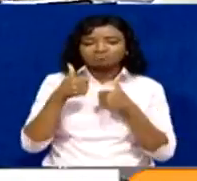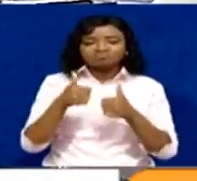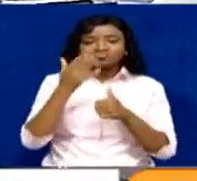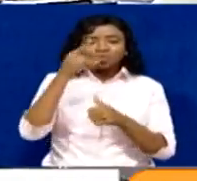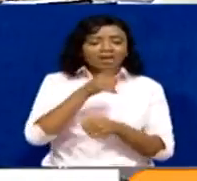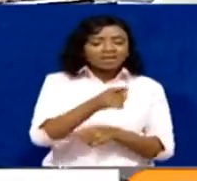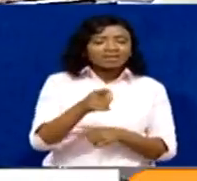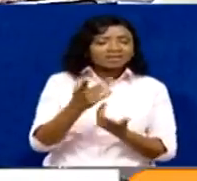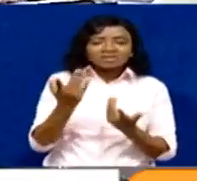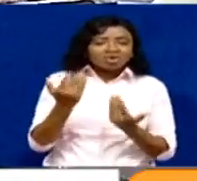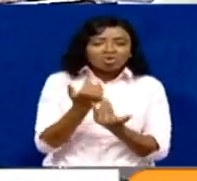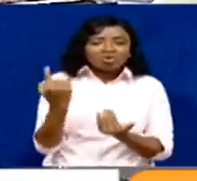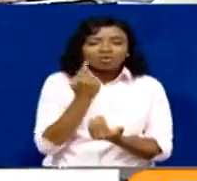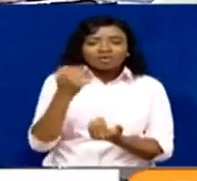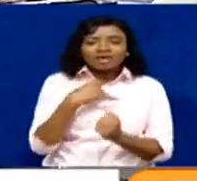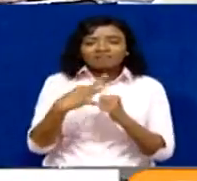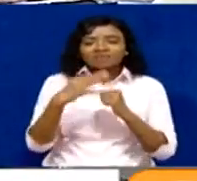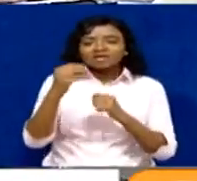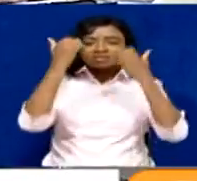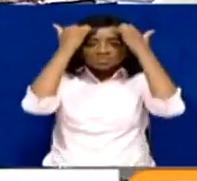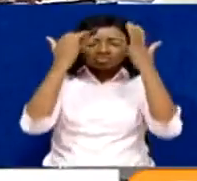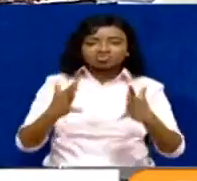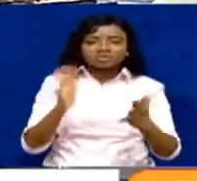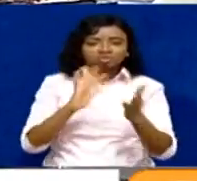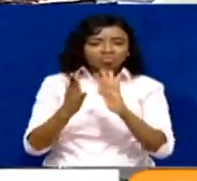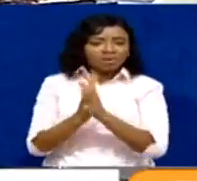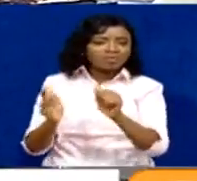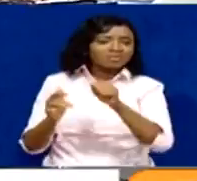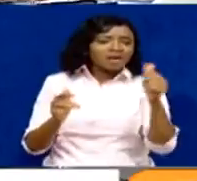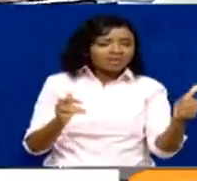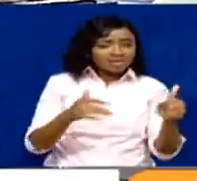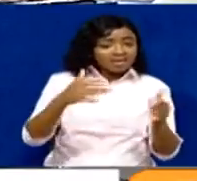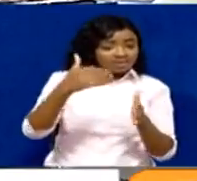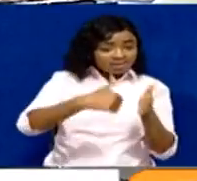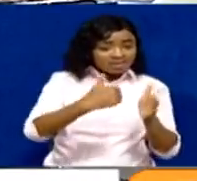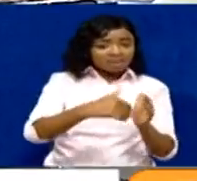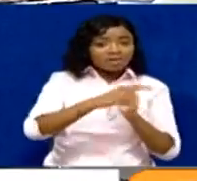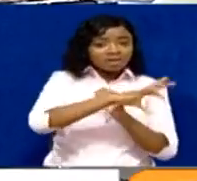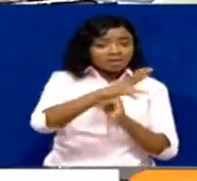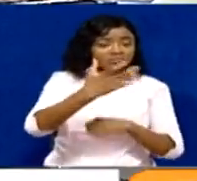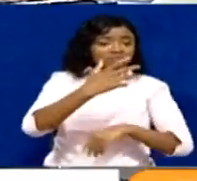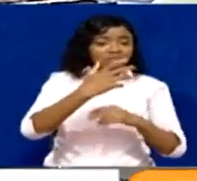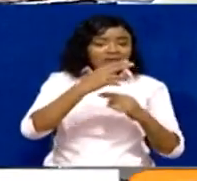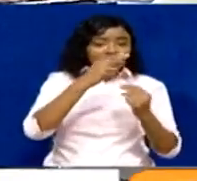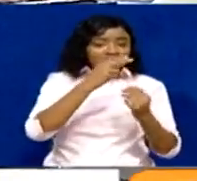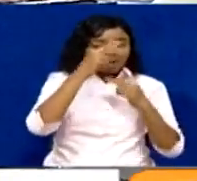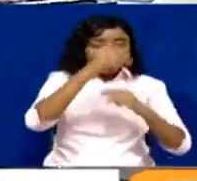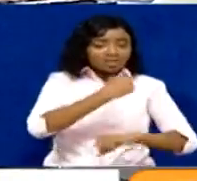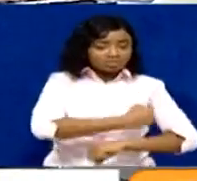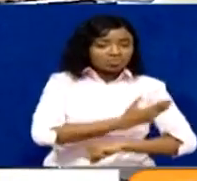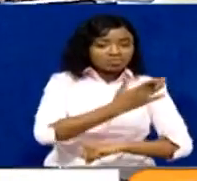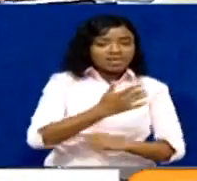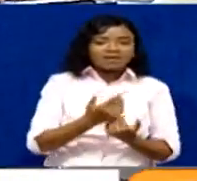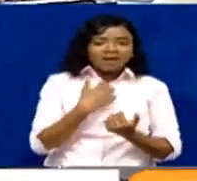was underutilized with only 80 learners compared to 400 students at the neighboring county girls' high school. Well, the Nairobi